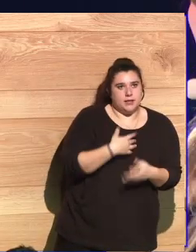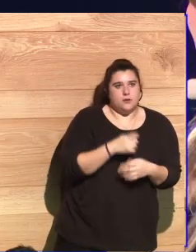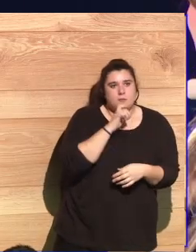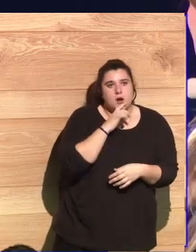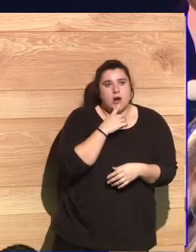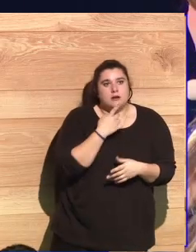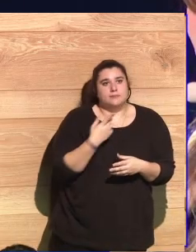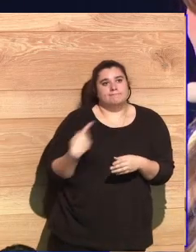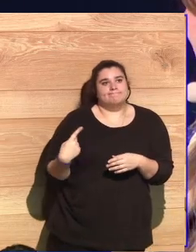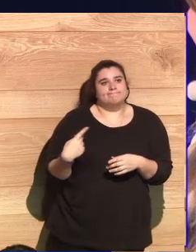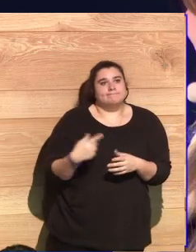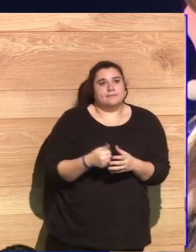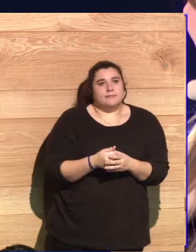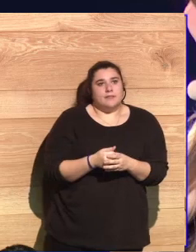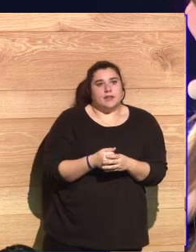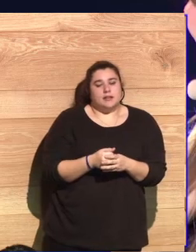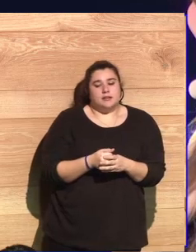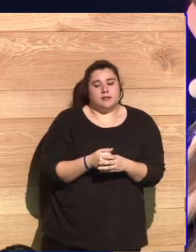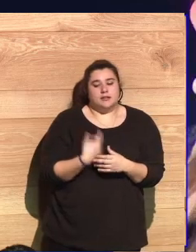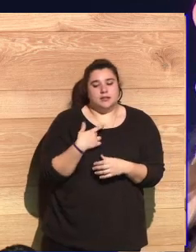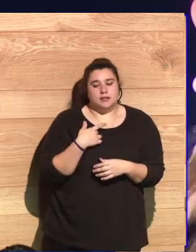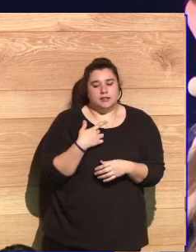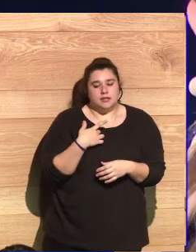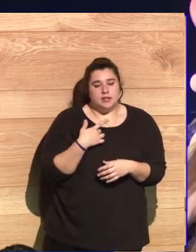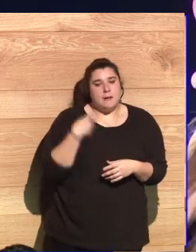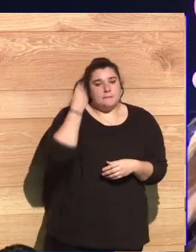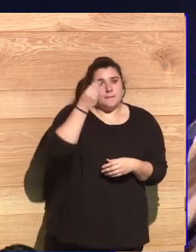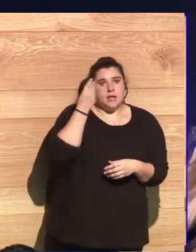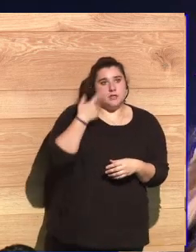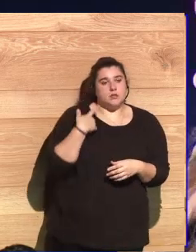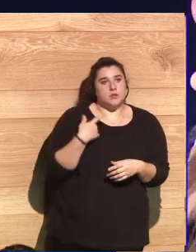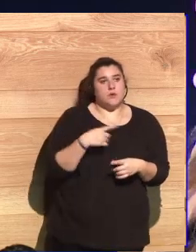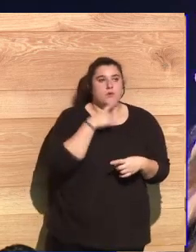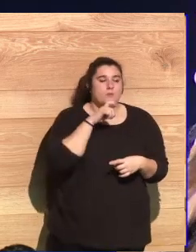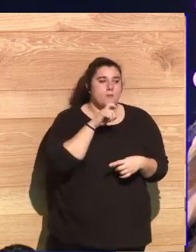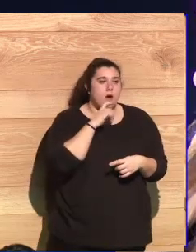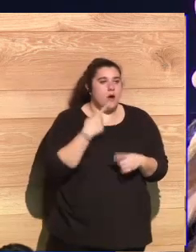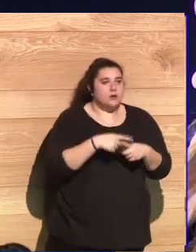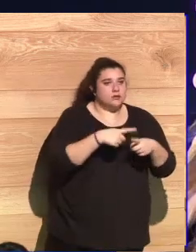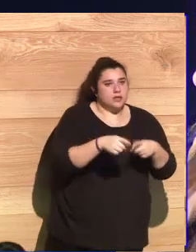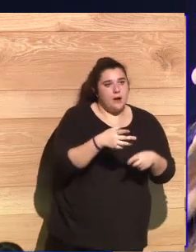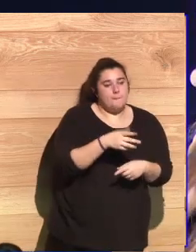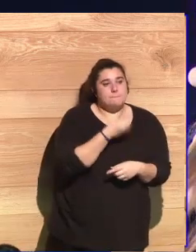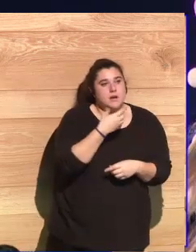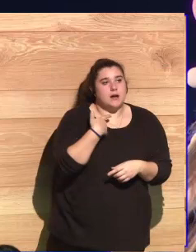I guess there's some advantage to dealing with organized crime, but